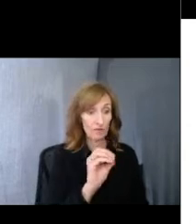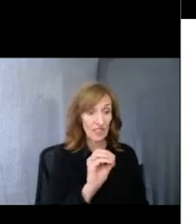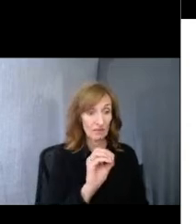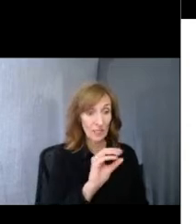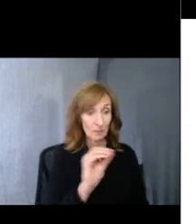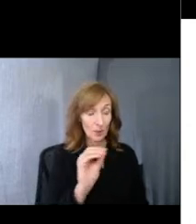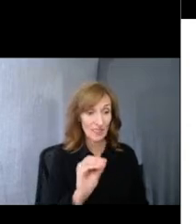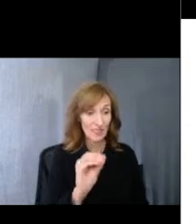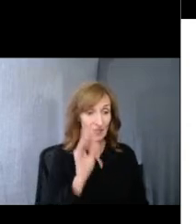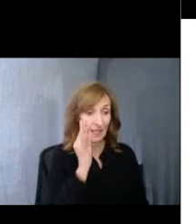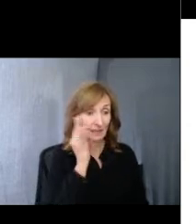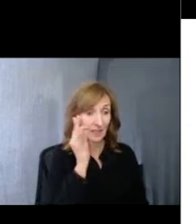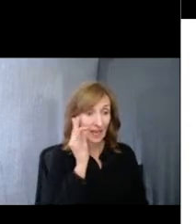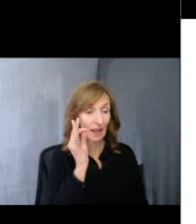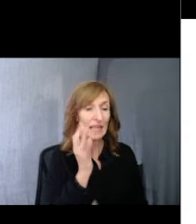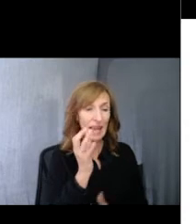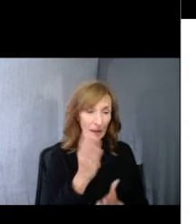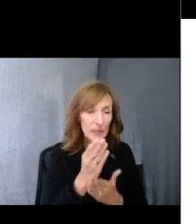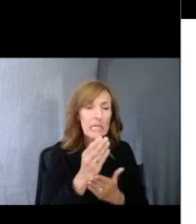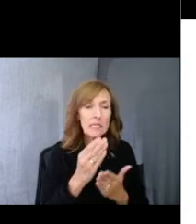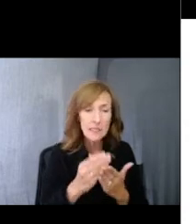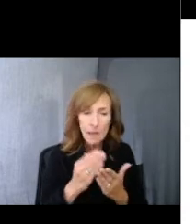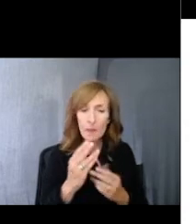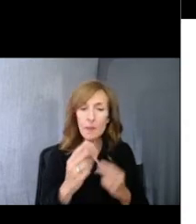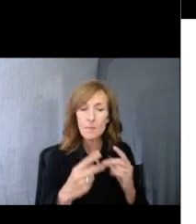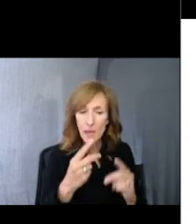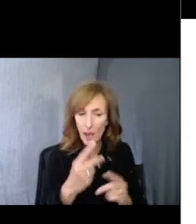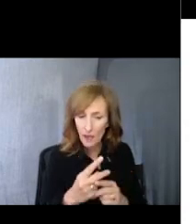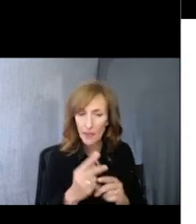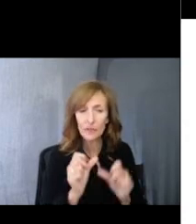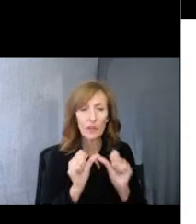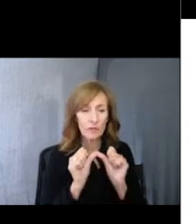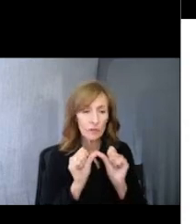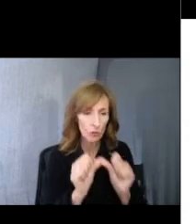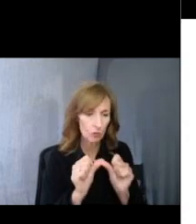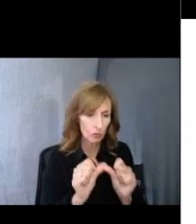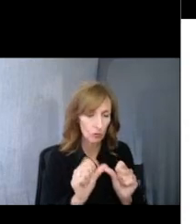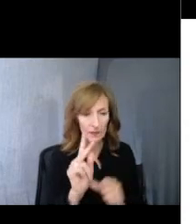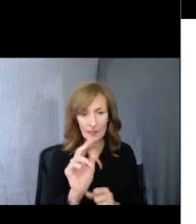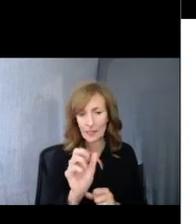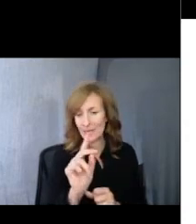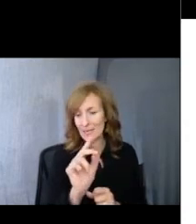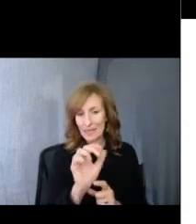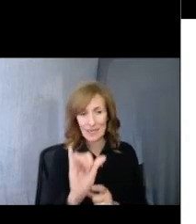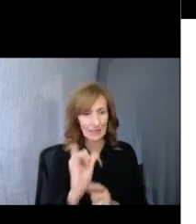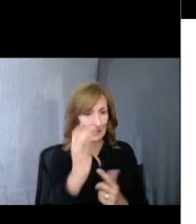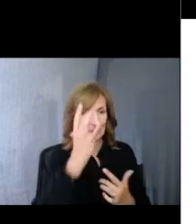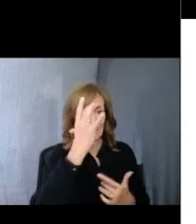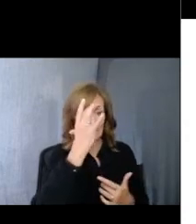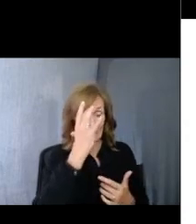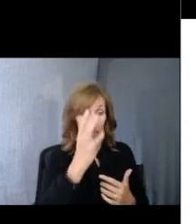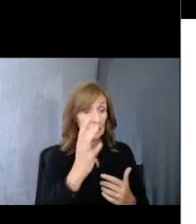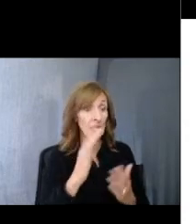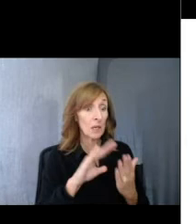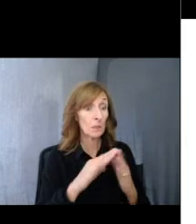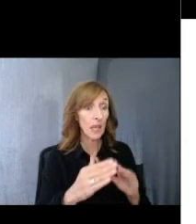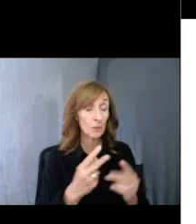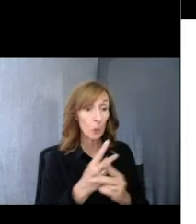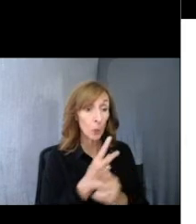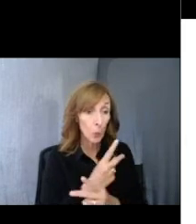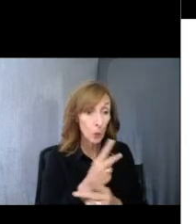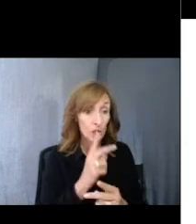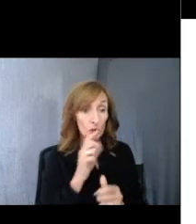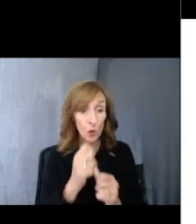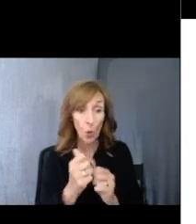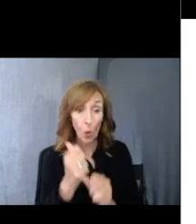form of chronic kidney disease. And that percentage goes up as cats age. And I can tell you, almost all of my old